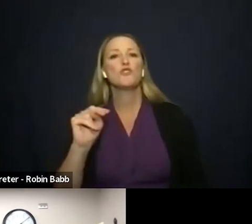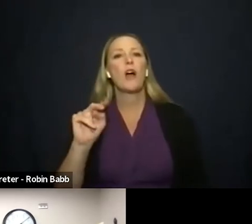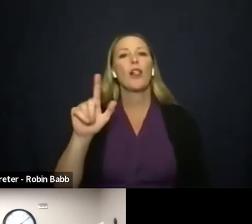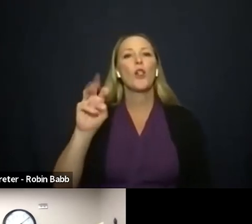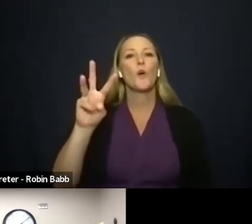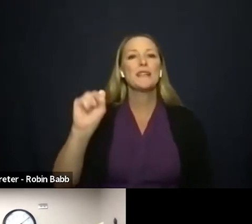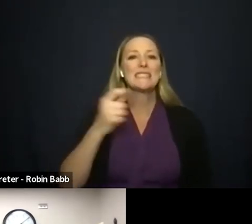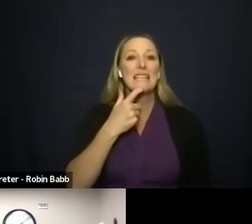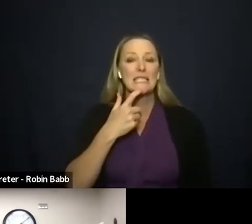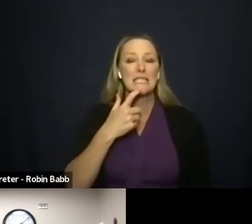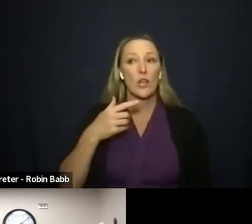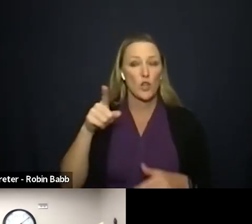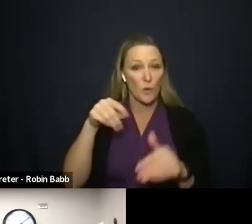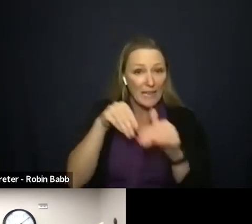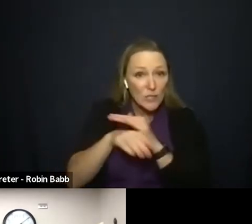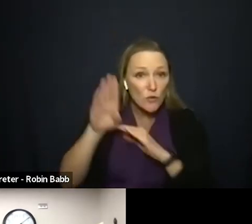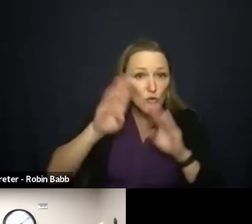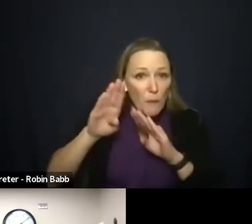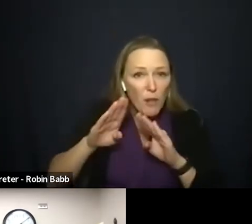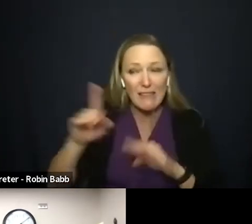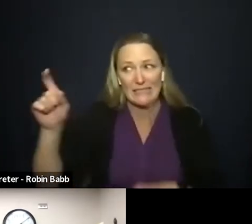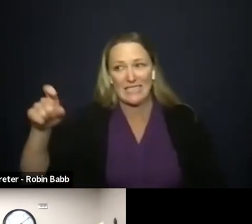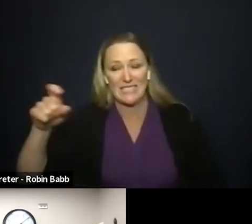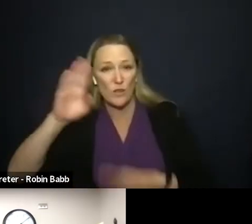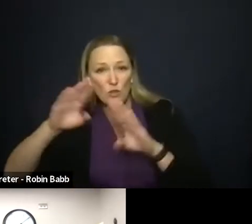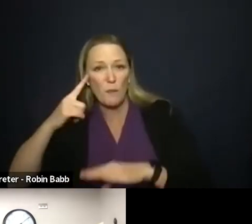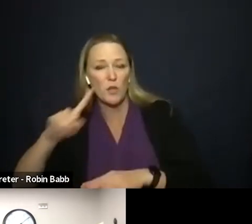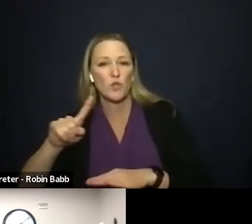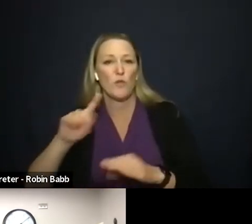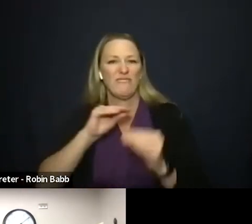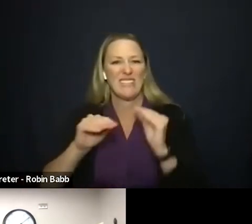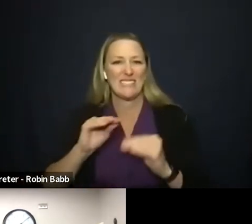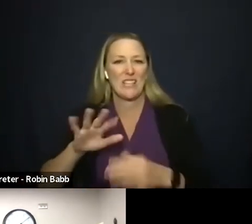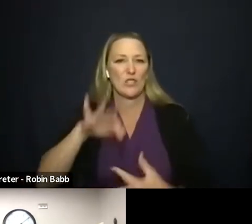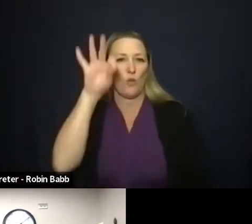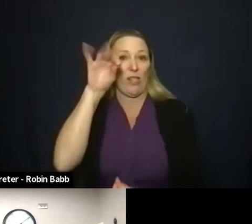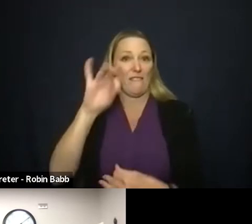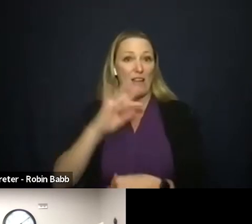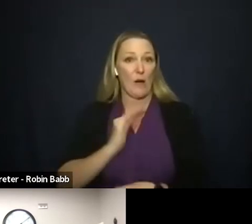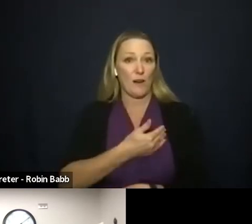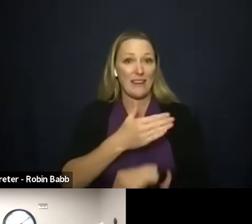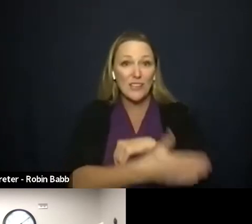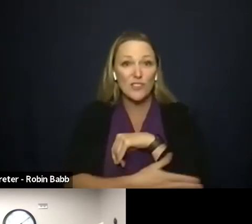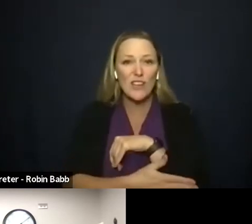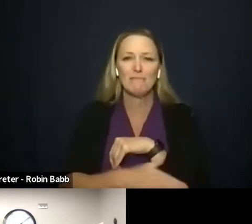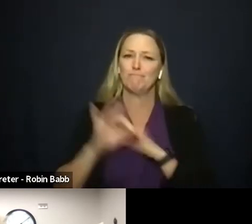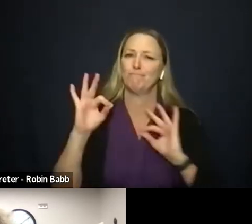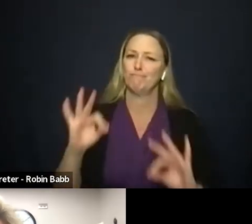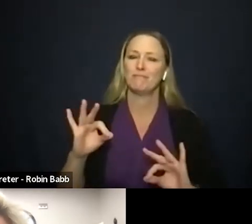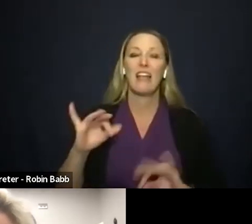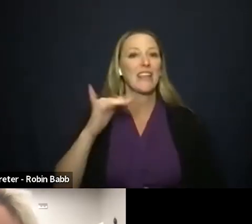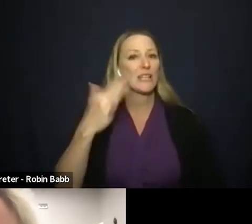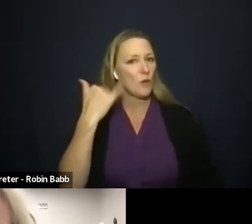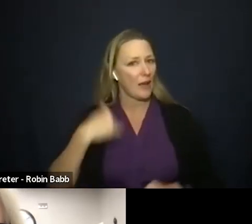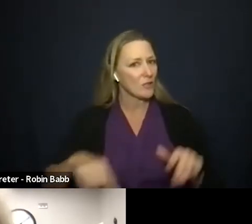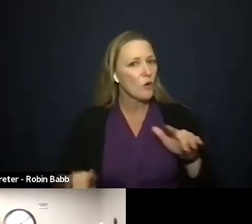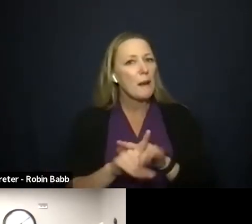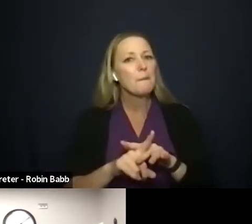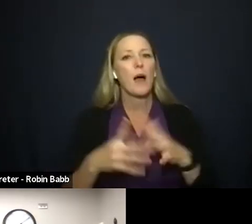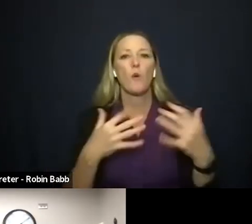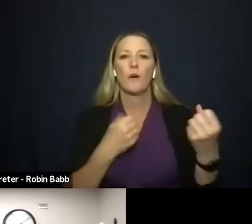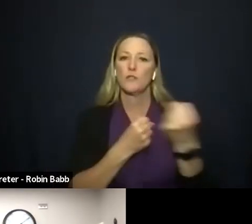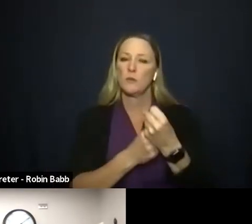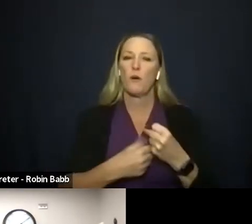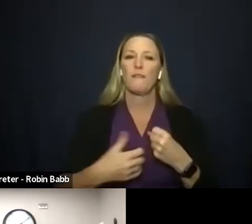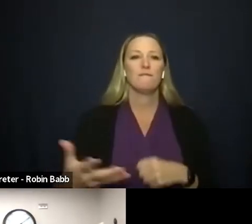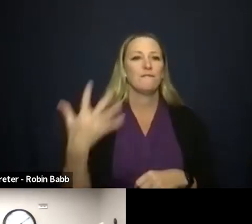necessary trouble to redeem the soul of our of our nation that's why i'm here tonight to voice my support for a five district map a map of